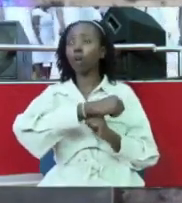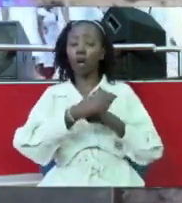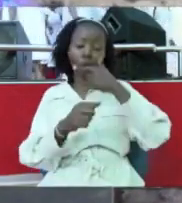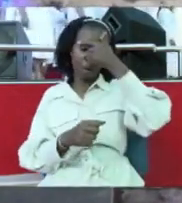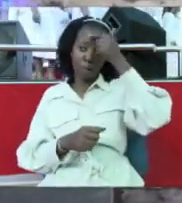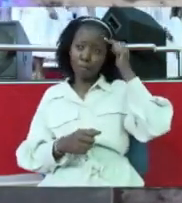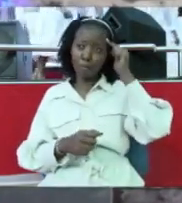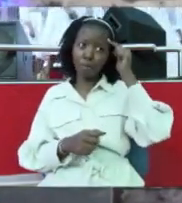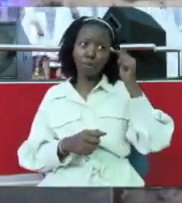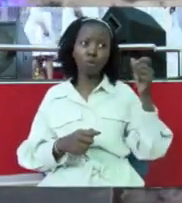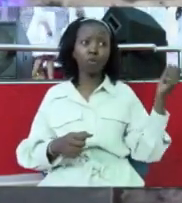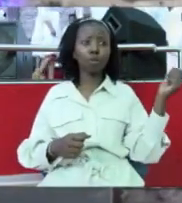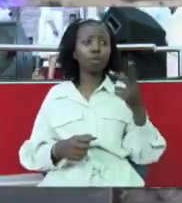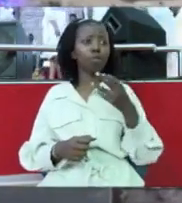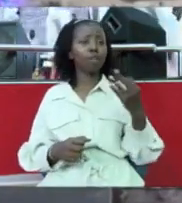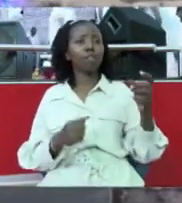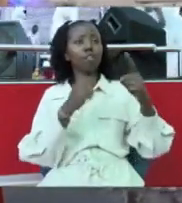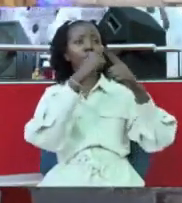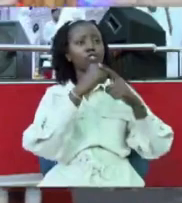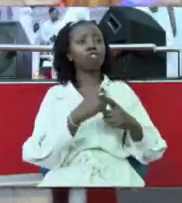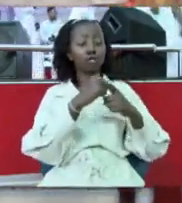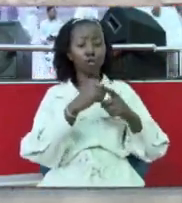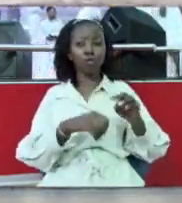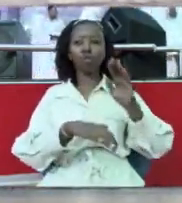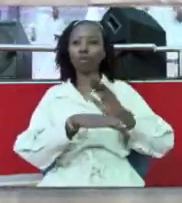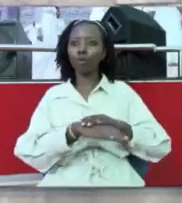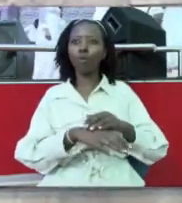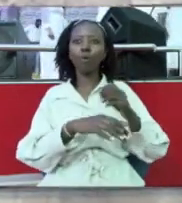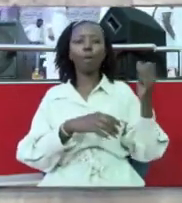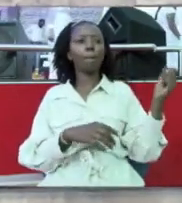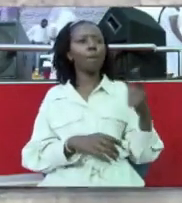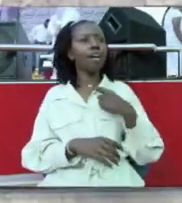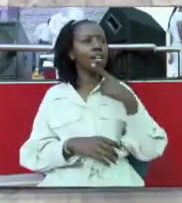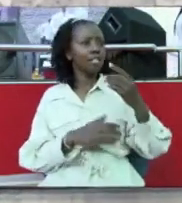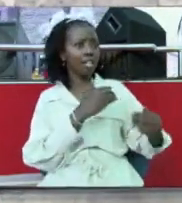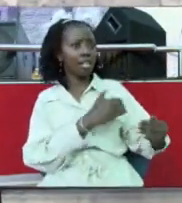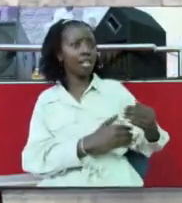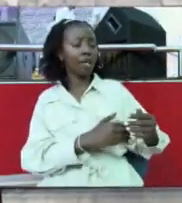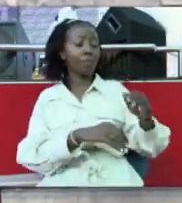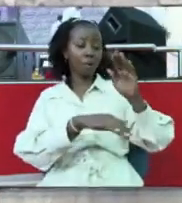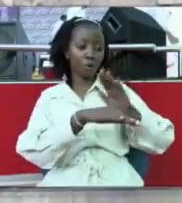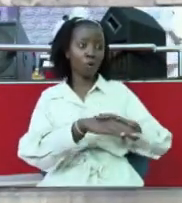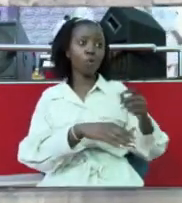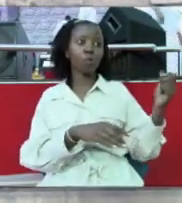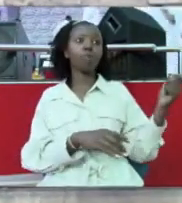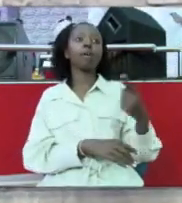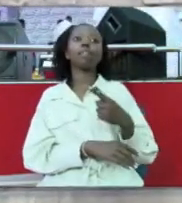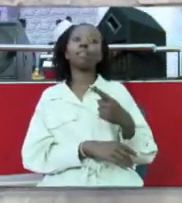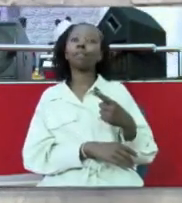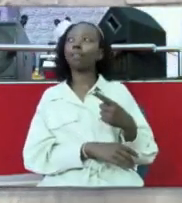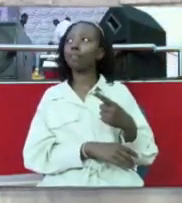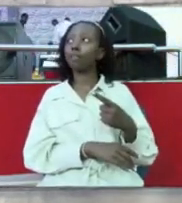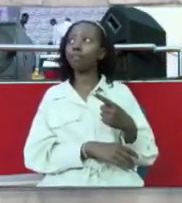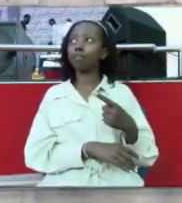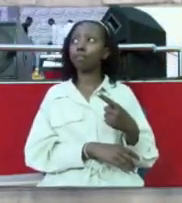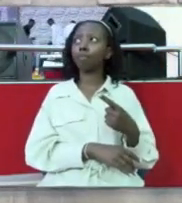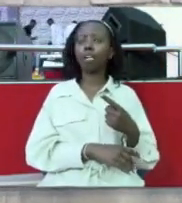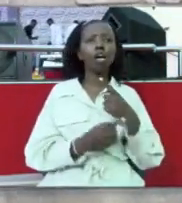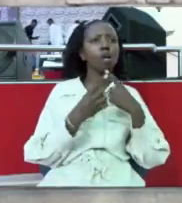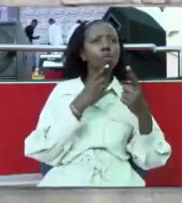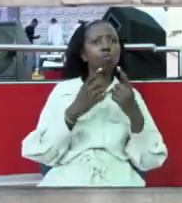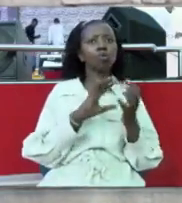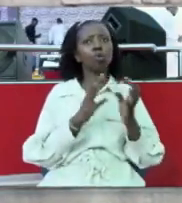Because this month of June is a good month. Tell your neighbor, good month. We'll be talking